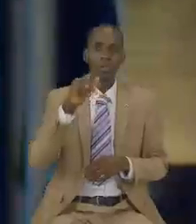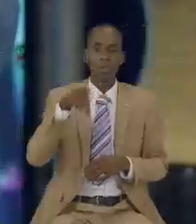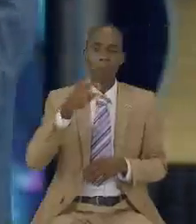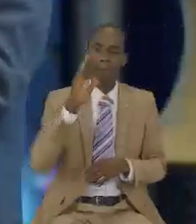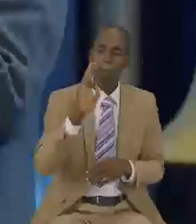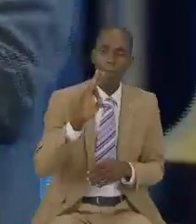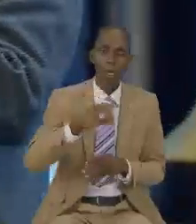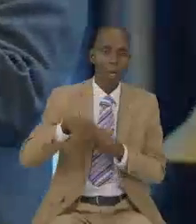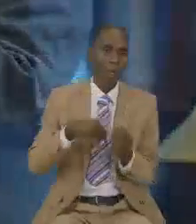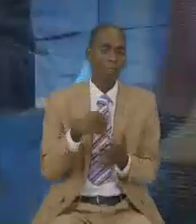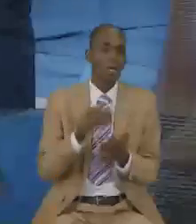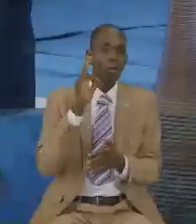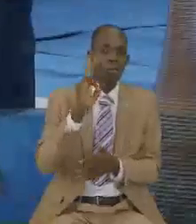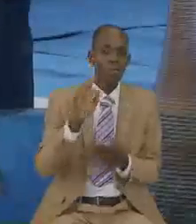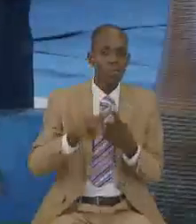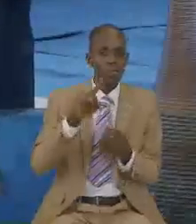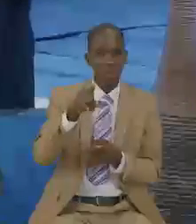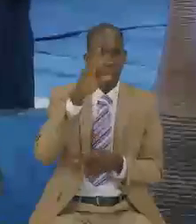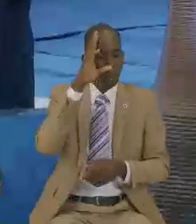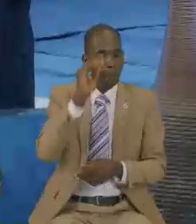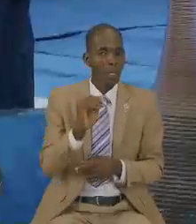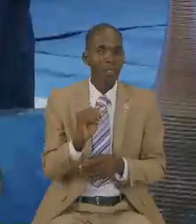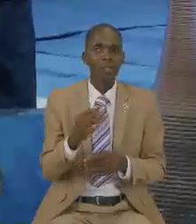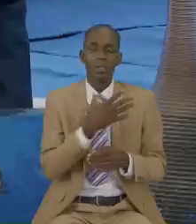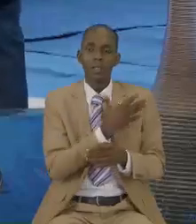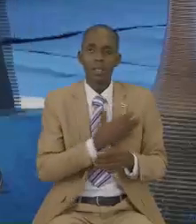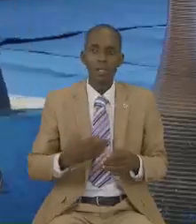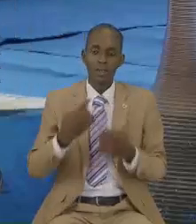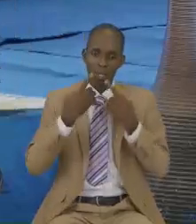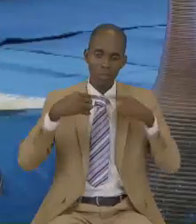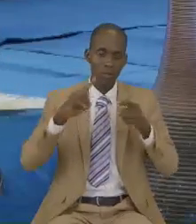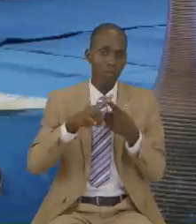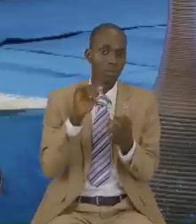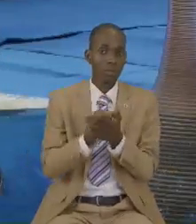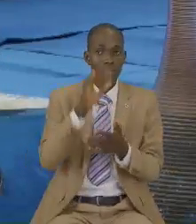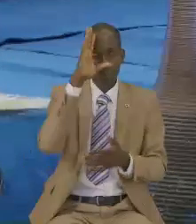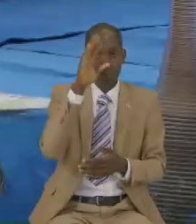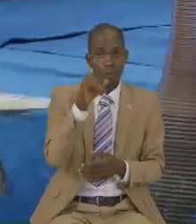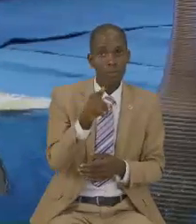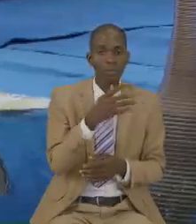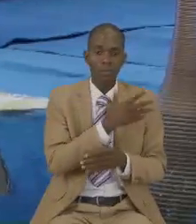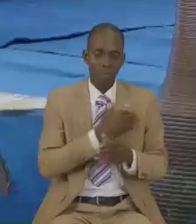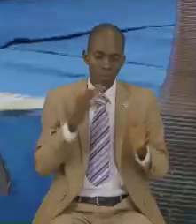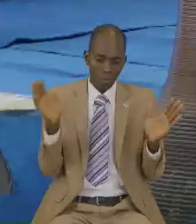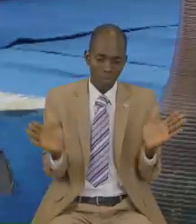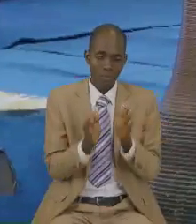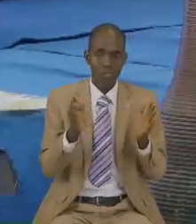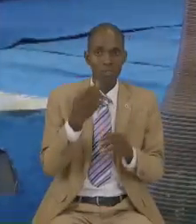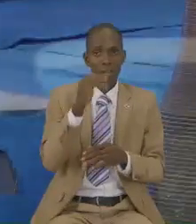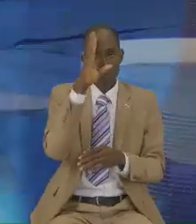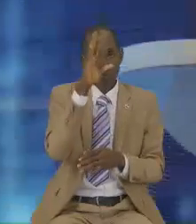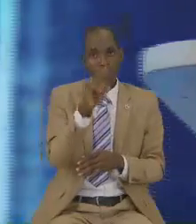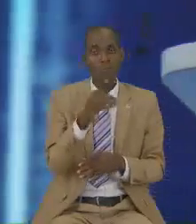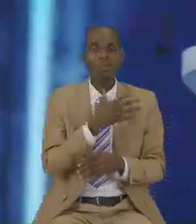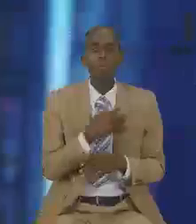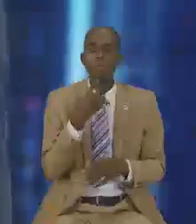unto him and proclaimed unto him and exhorted him and told